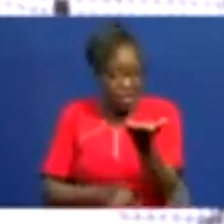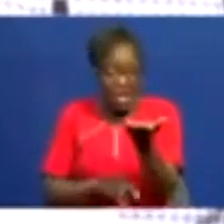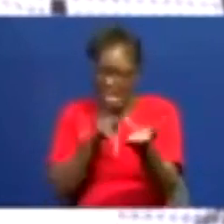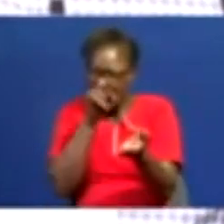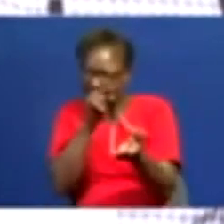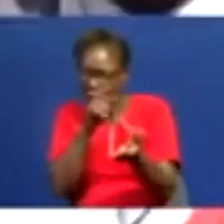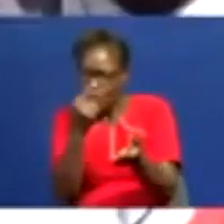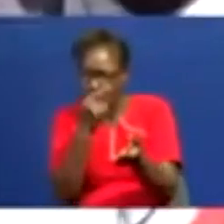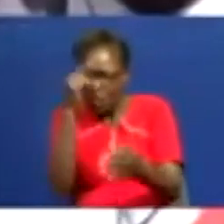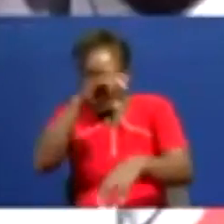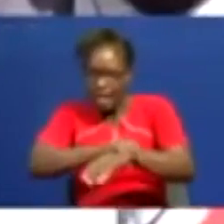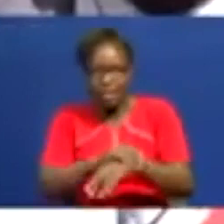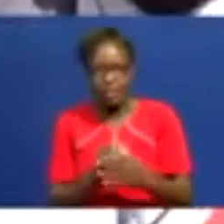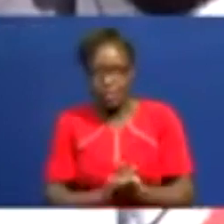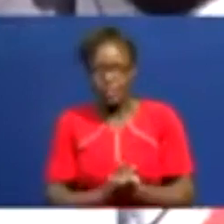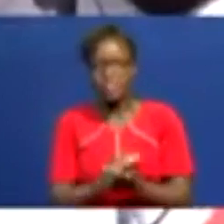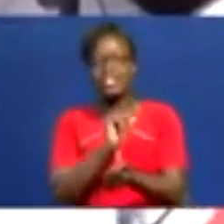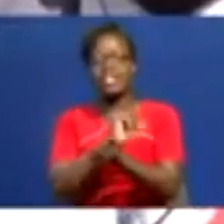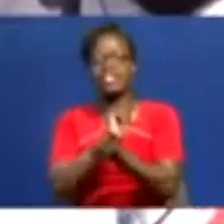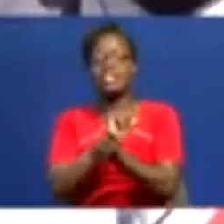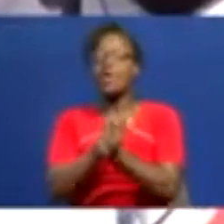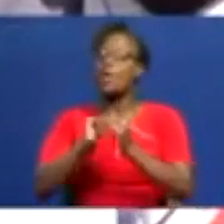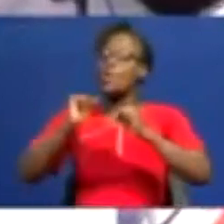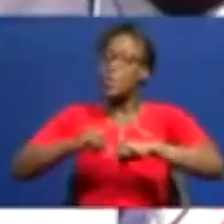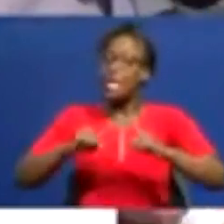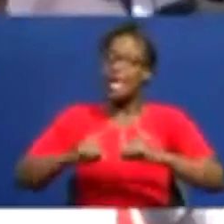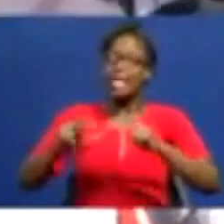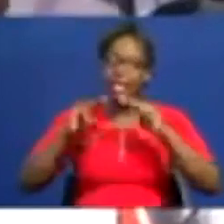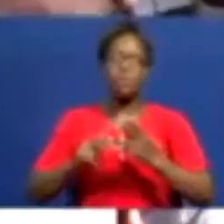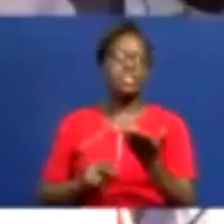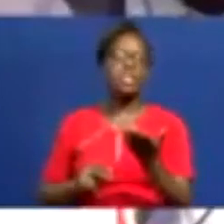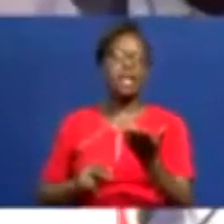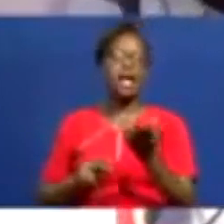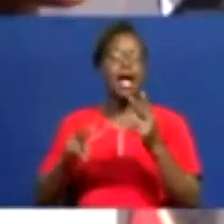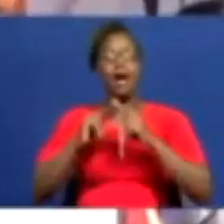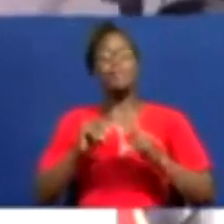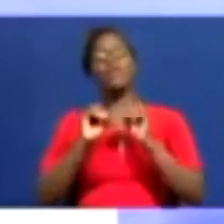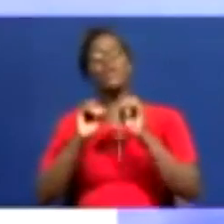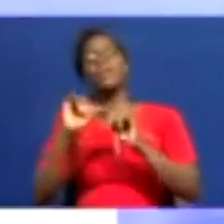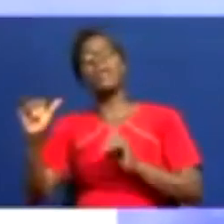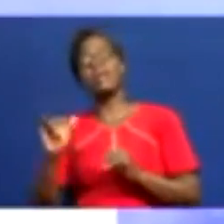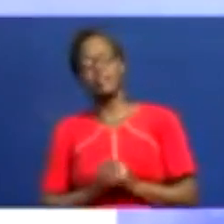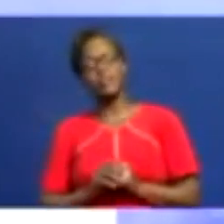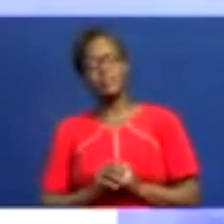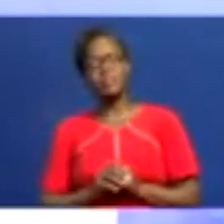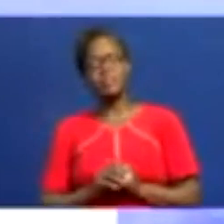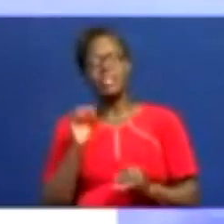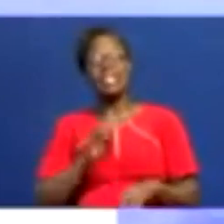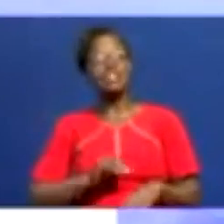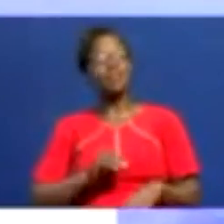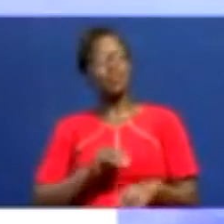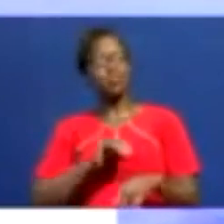anafaa kushikwa. Na tukakupaliana amani itakuwa. Amani oye! Oye! Amani oye! Oye! Mtu akigusa